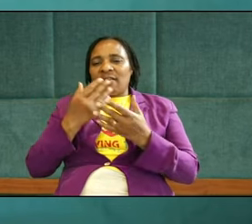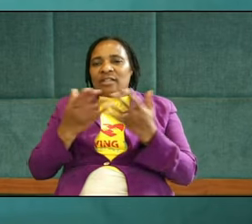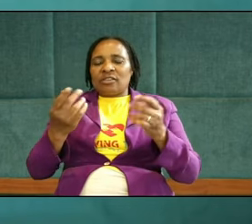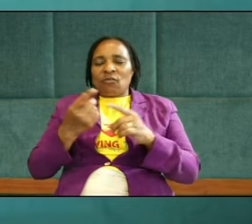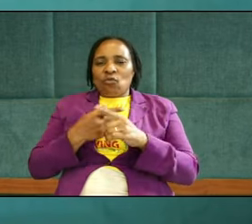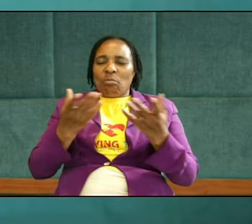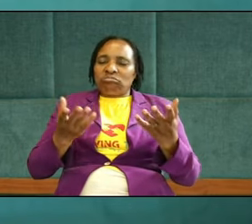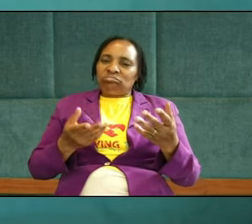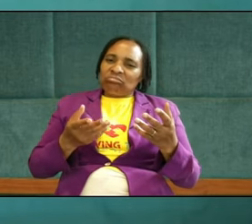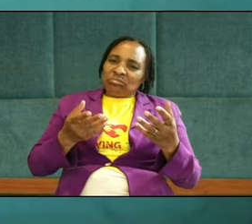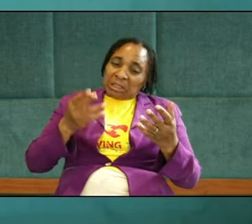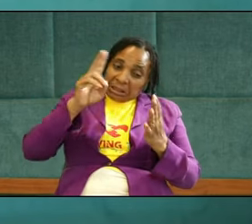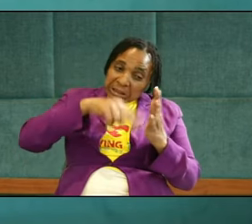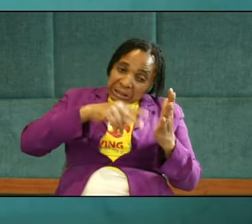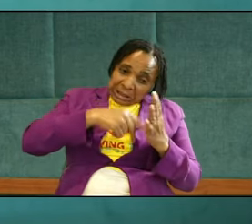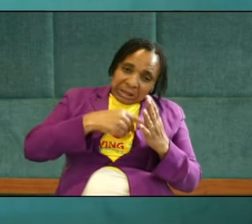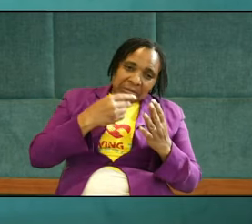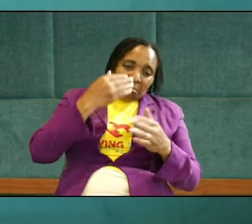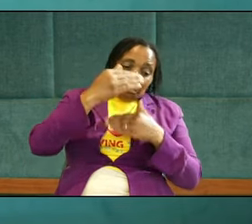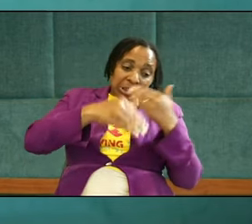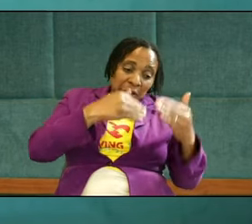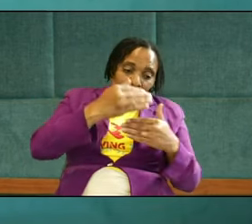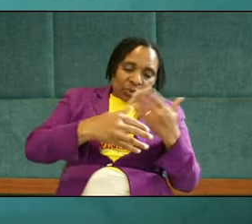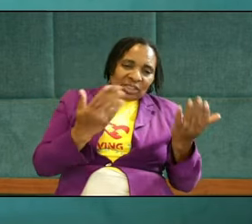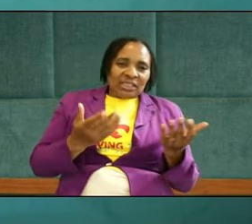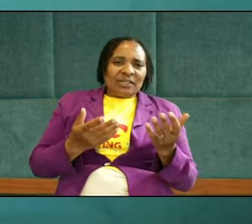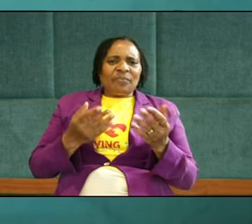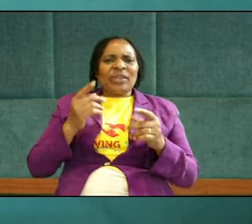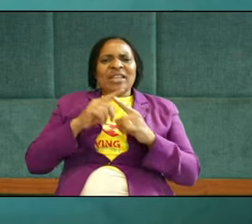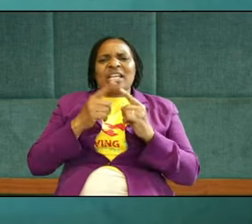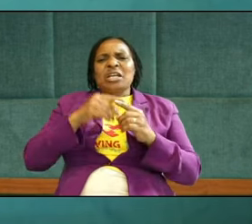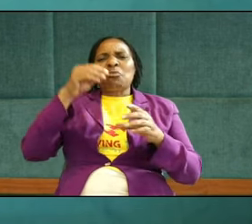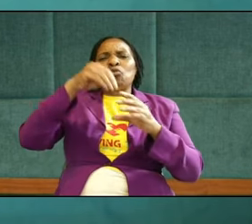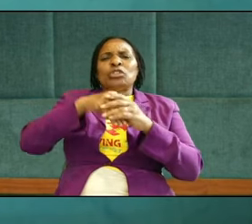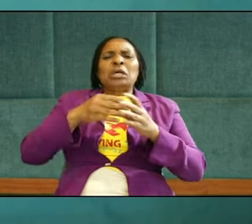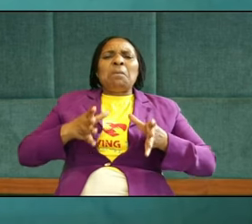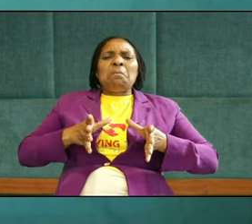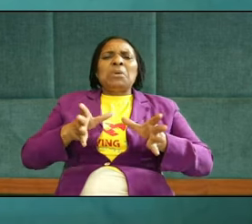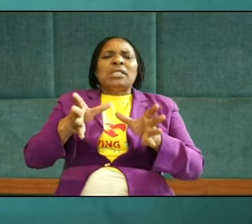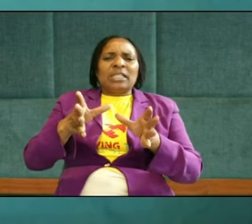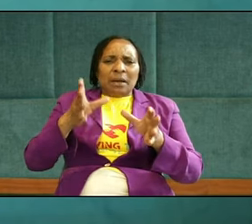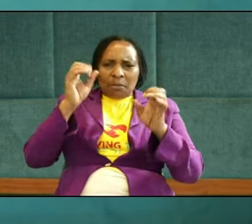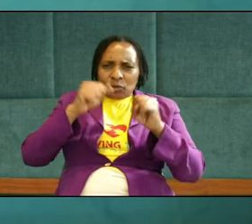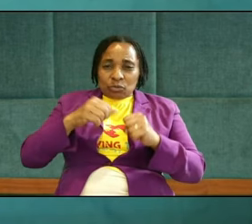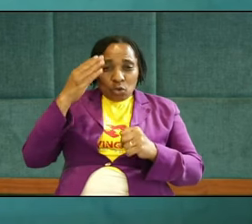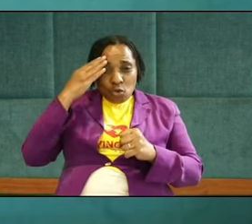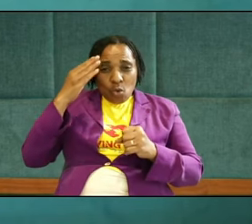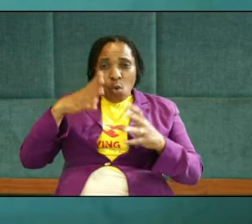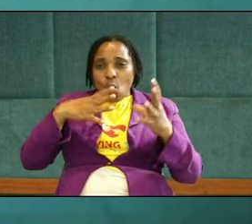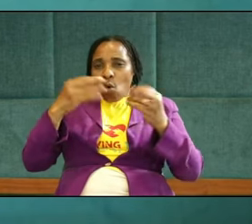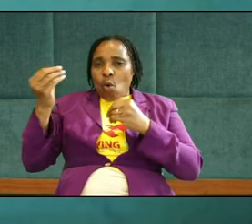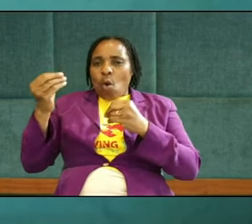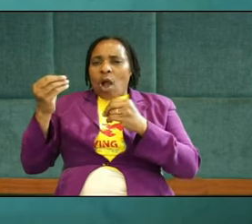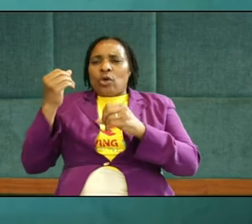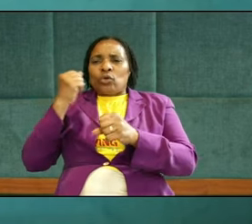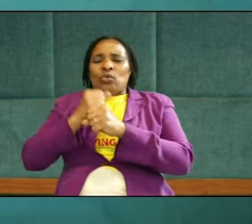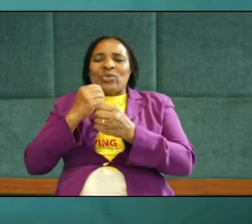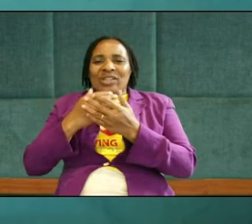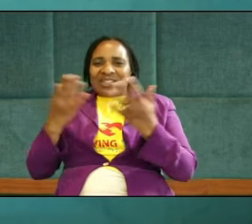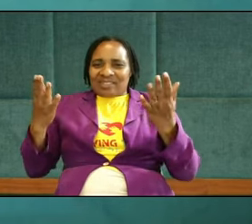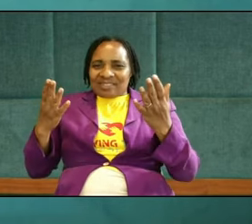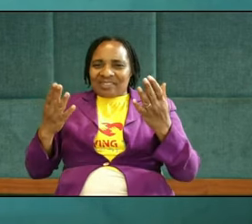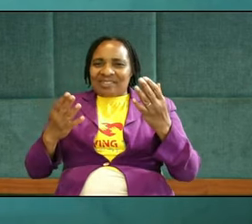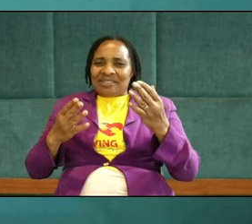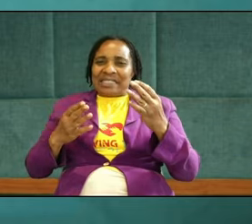facilities, better reading equipments, and so you see that puts him under pressure, since he has to know how to go and convince the head